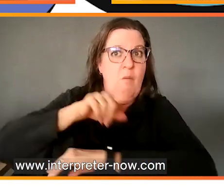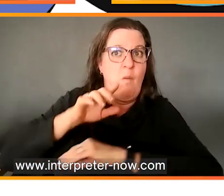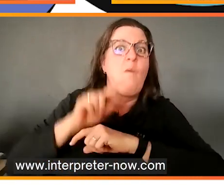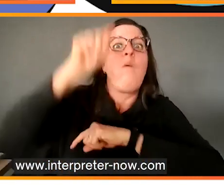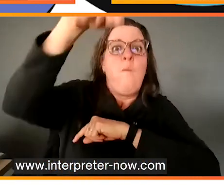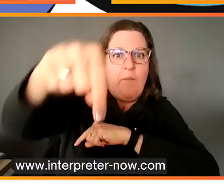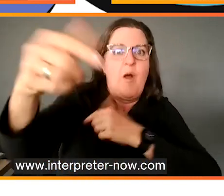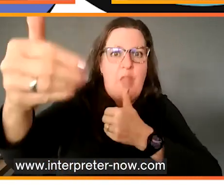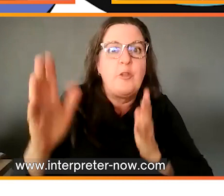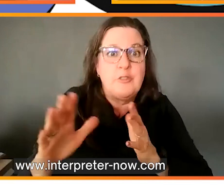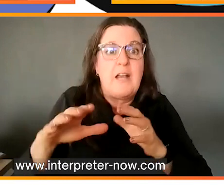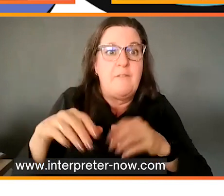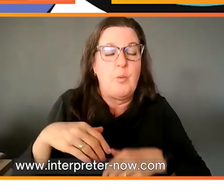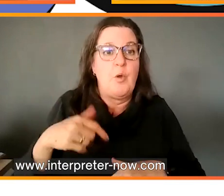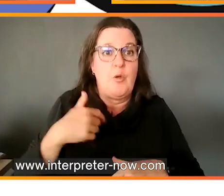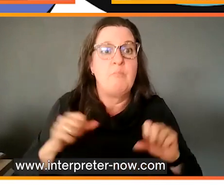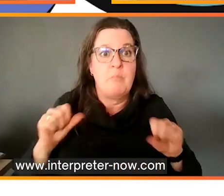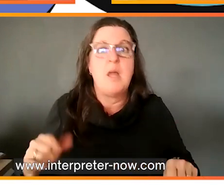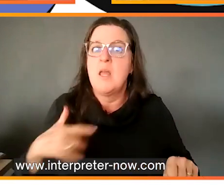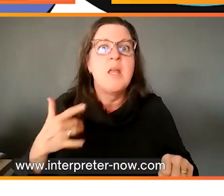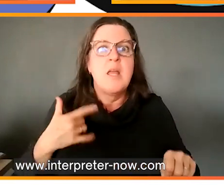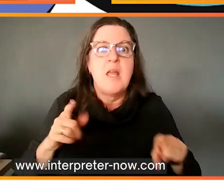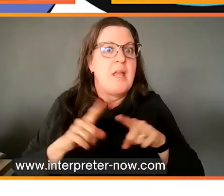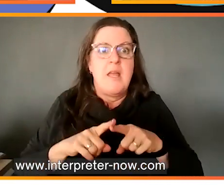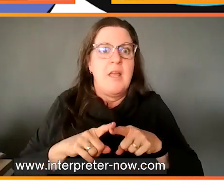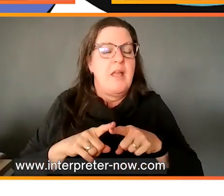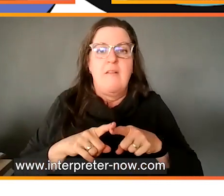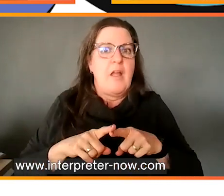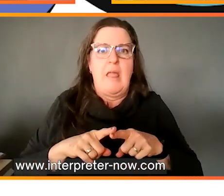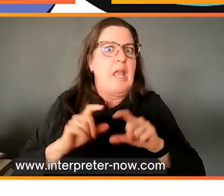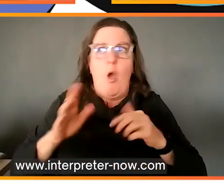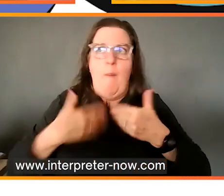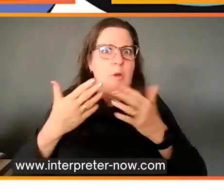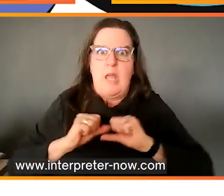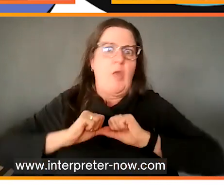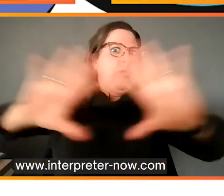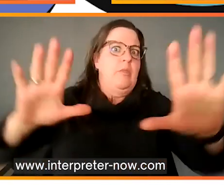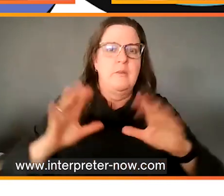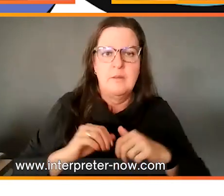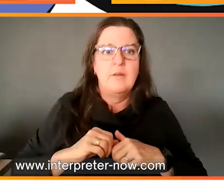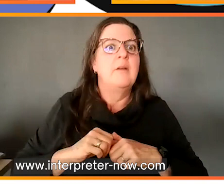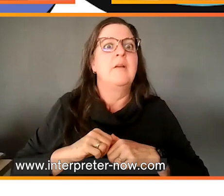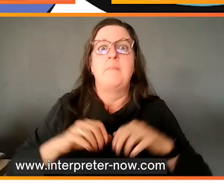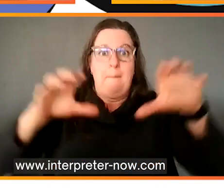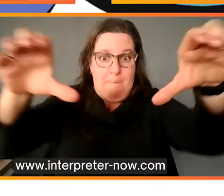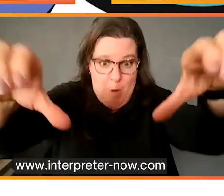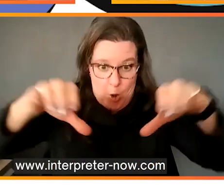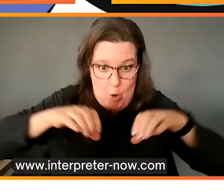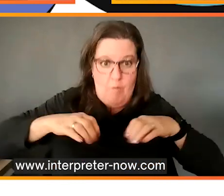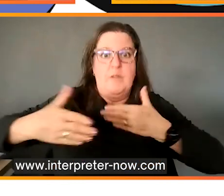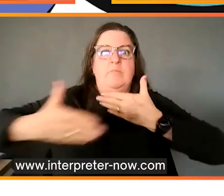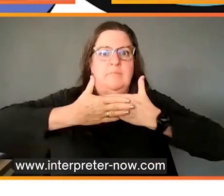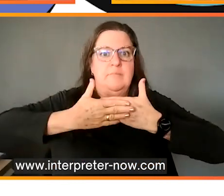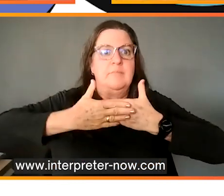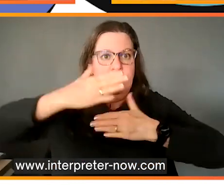there was a desk across the room that I was able, and I remember feeling almost like I chest passed this huge